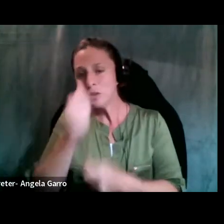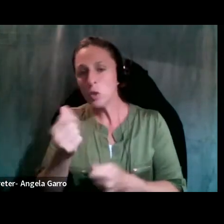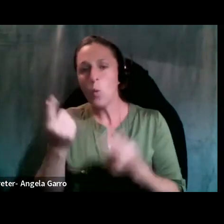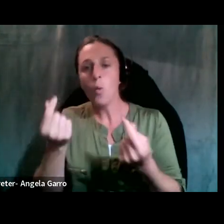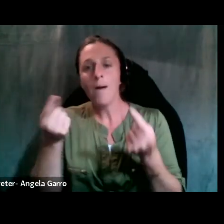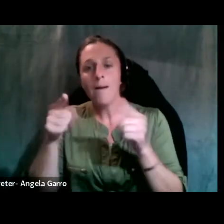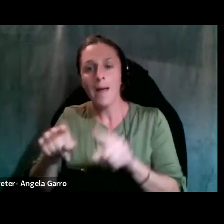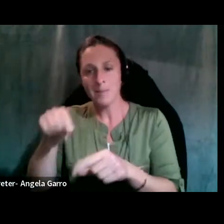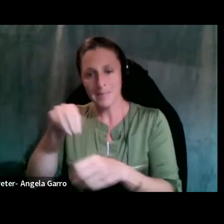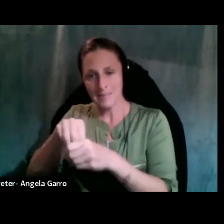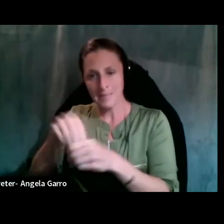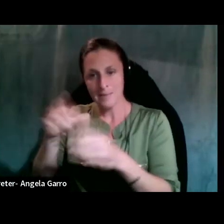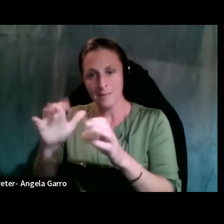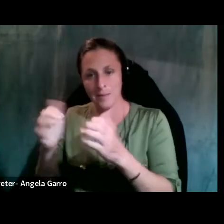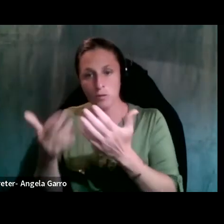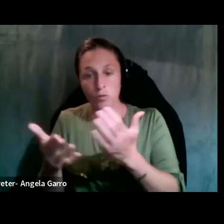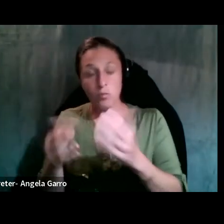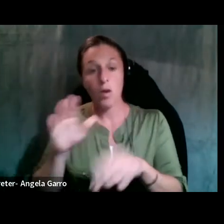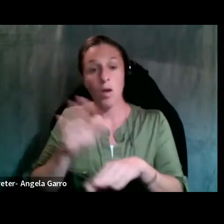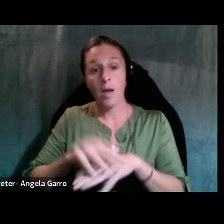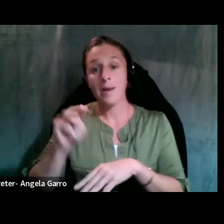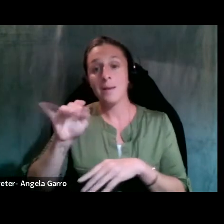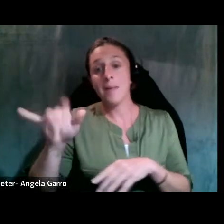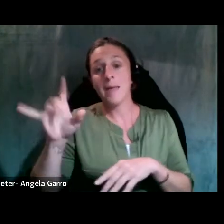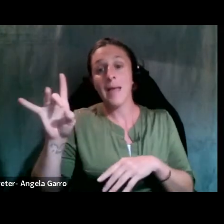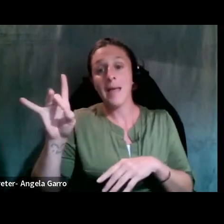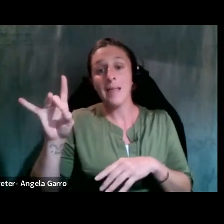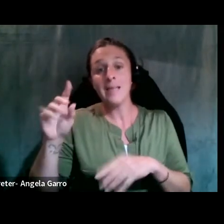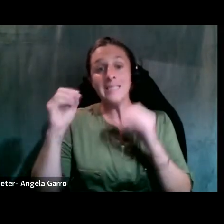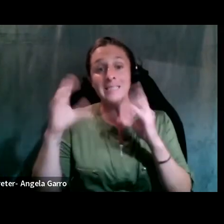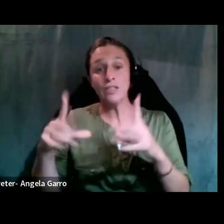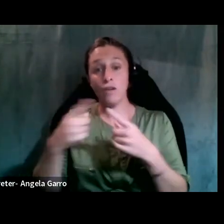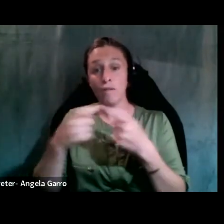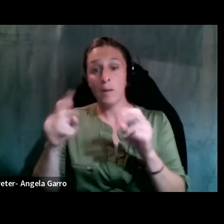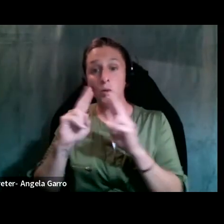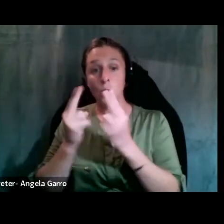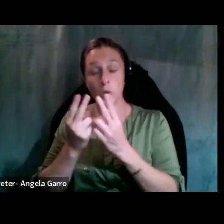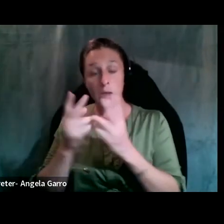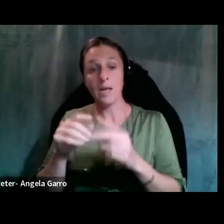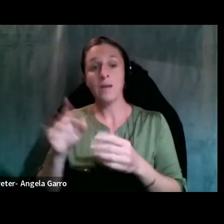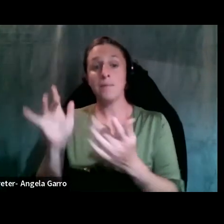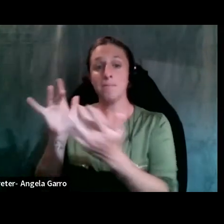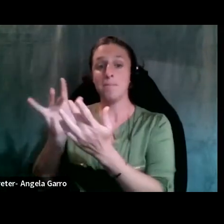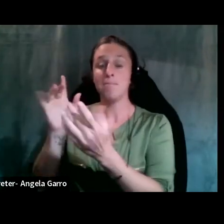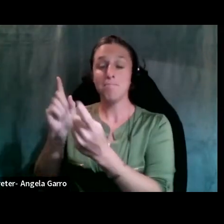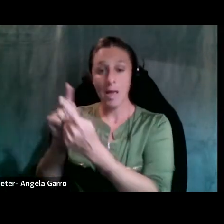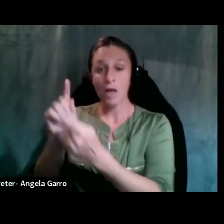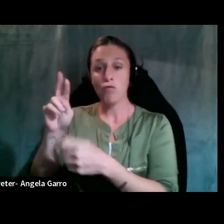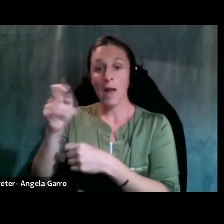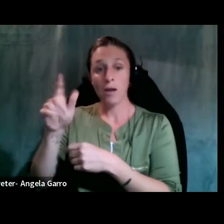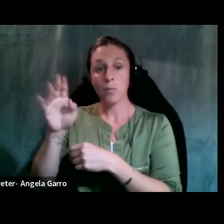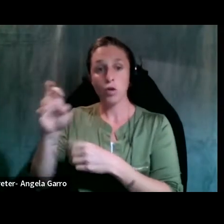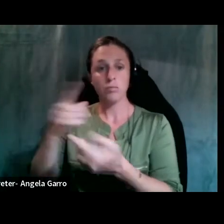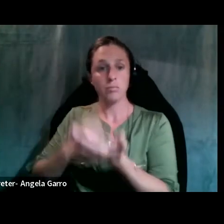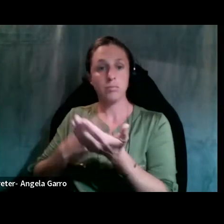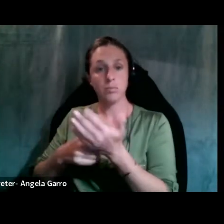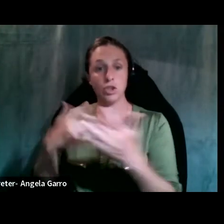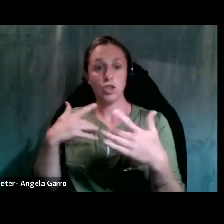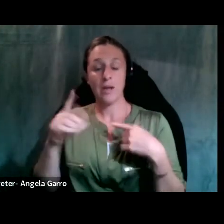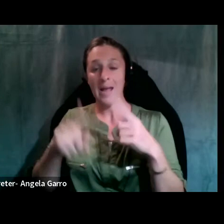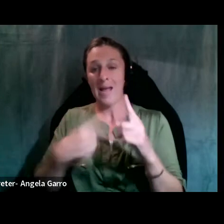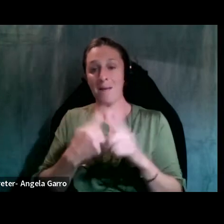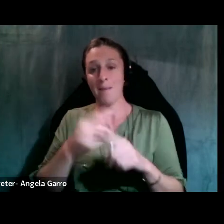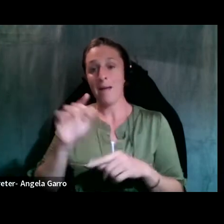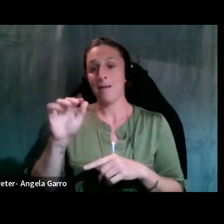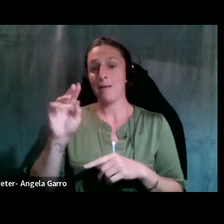in the classrooms. On May 8th, teachers from the union met with Randall Booker to discuss concerns about Ms. Taylor's lack of